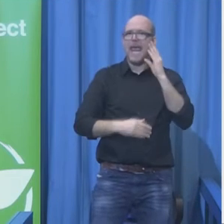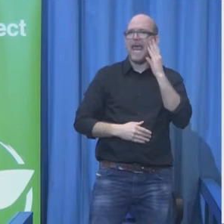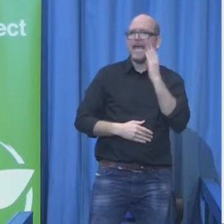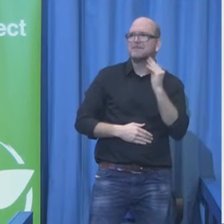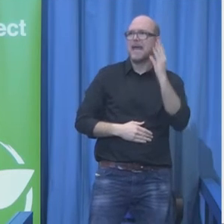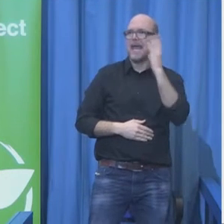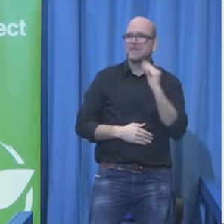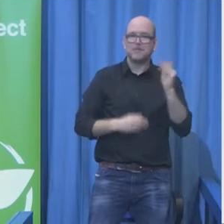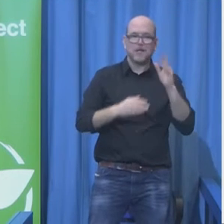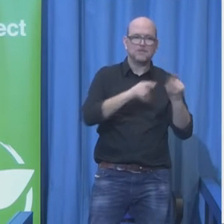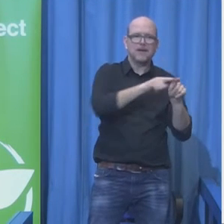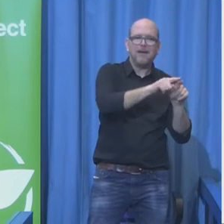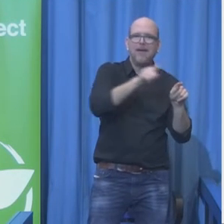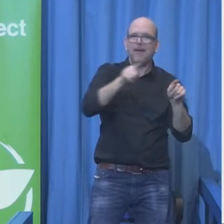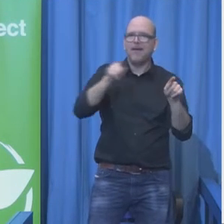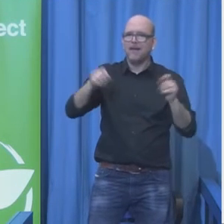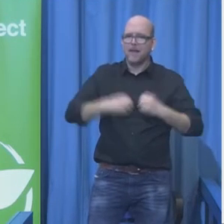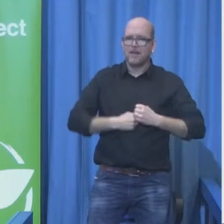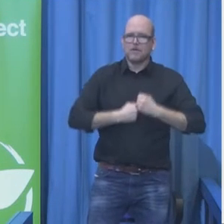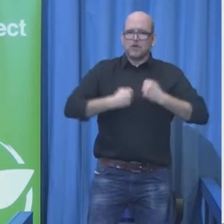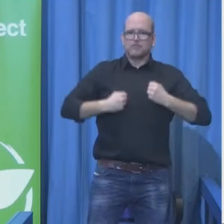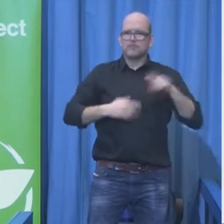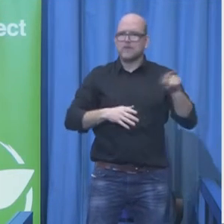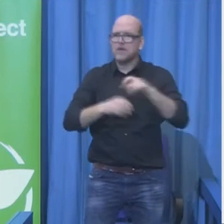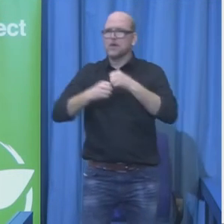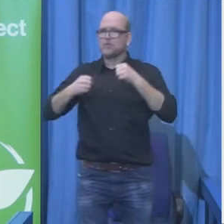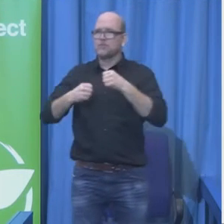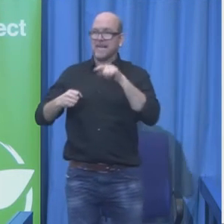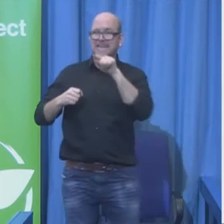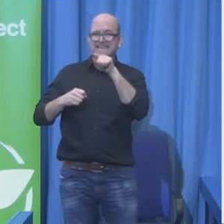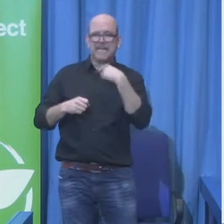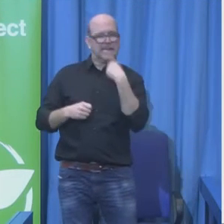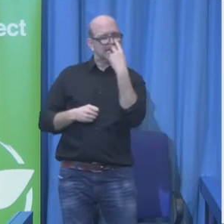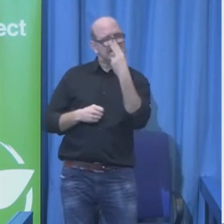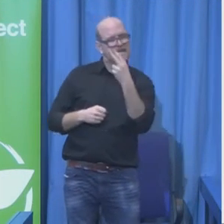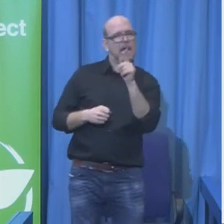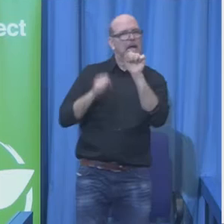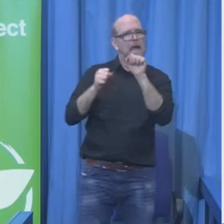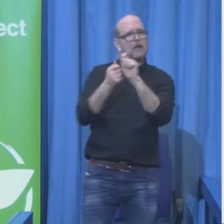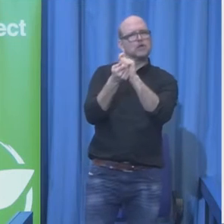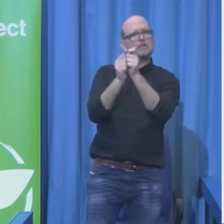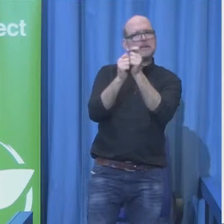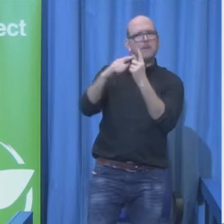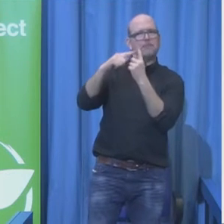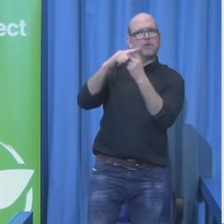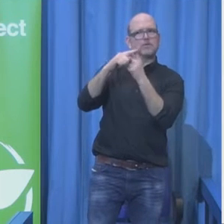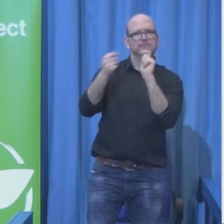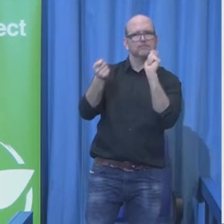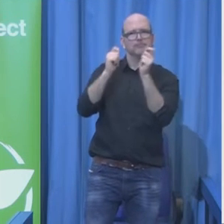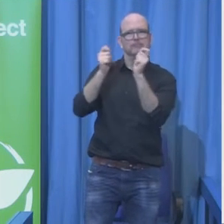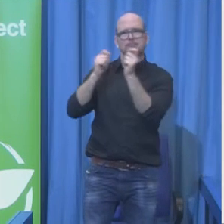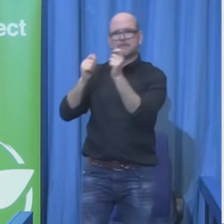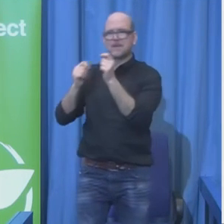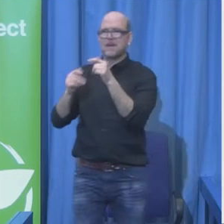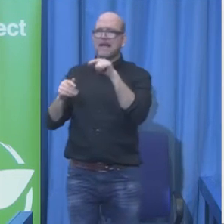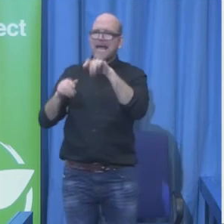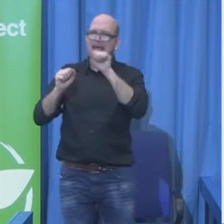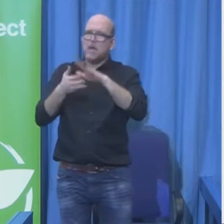result than vocational skills training, because for vocational skills training it needs